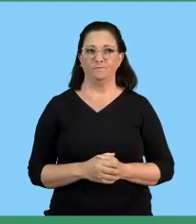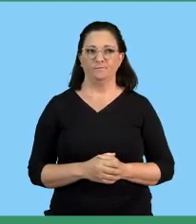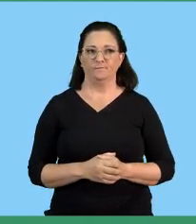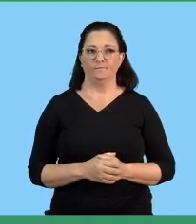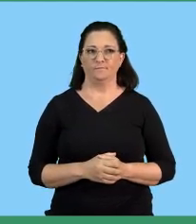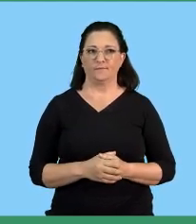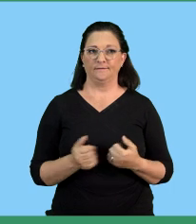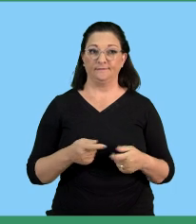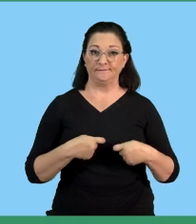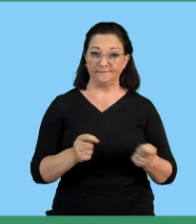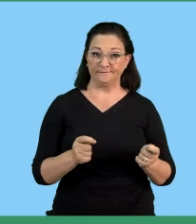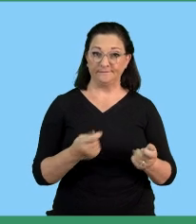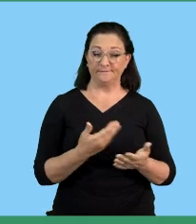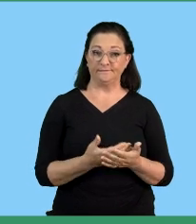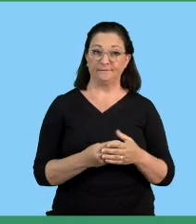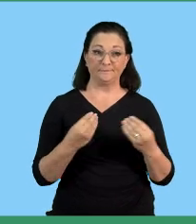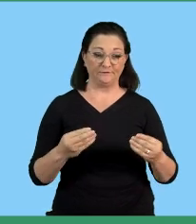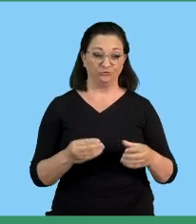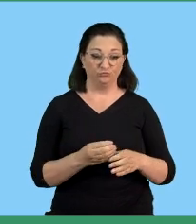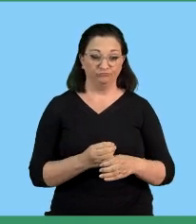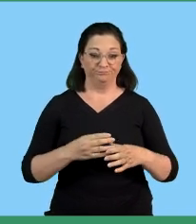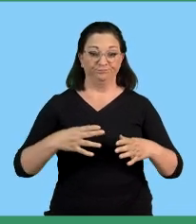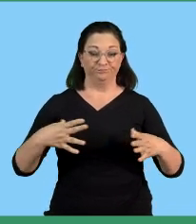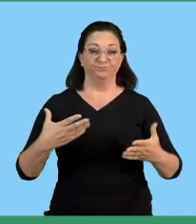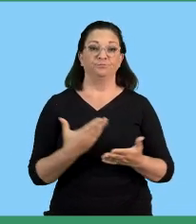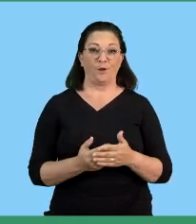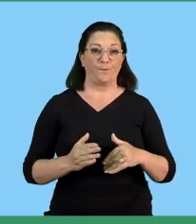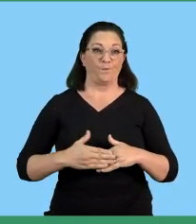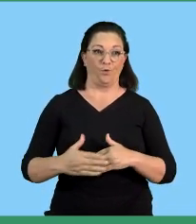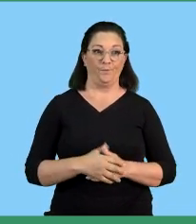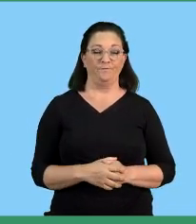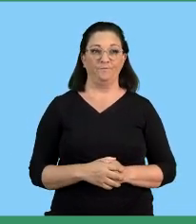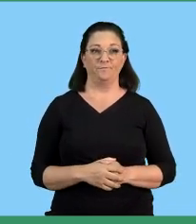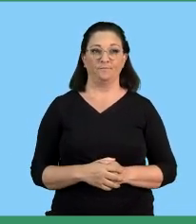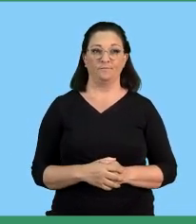Right, they go as follows: increases sales and business growth,